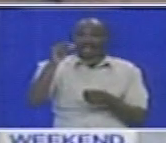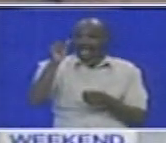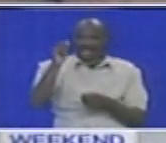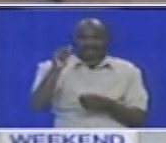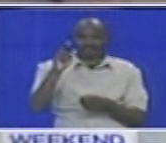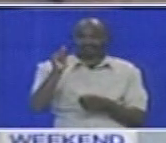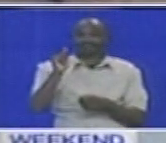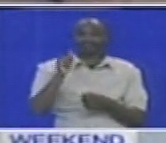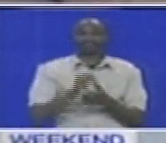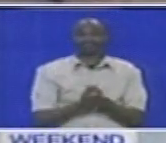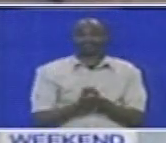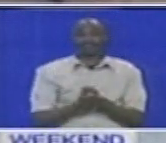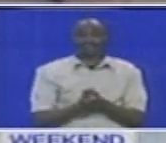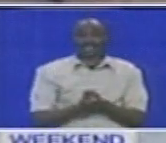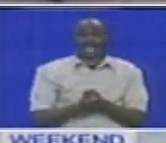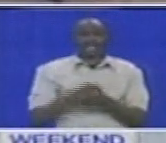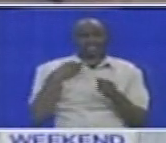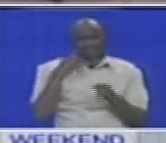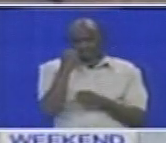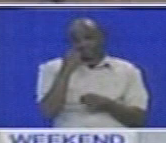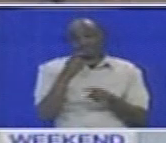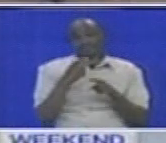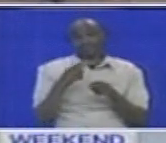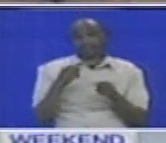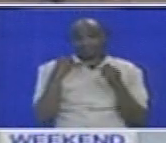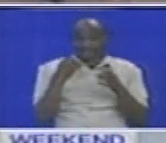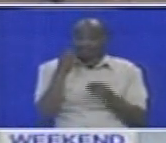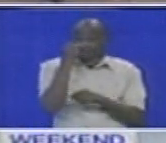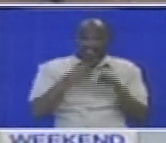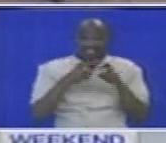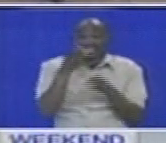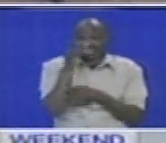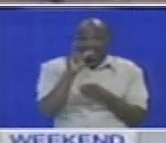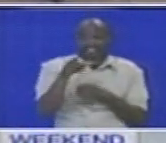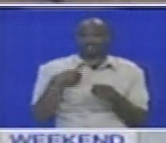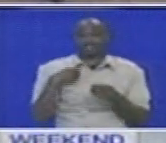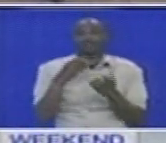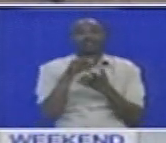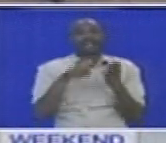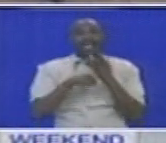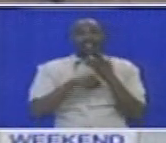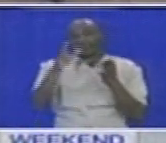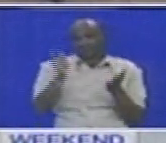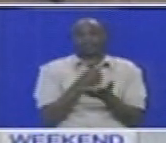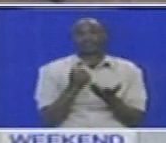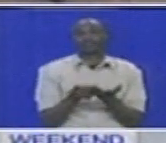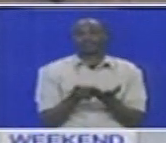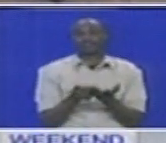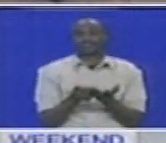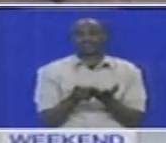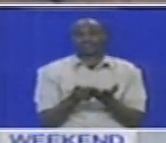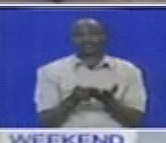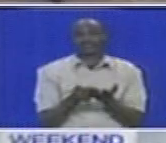hiyo. Miaka mingapi tayari wakatunyang'anya kasema nyinyi wageni tupatie. Wakati wa kubariki